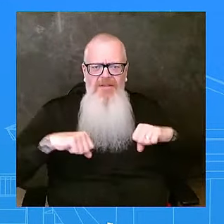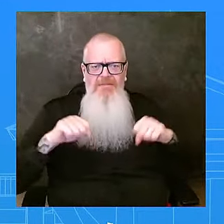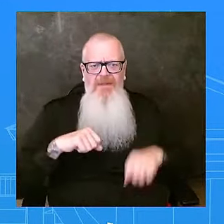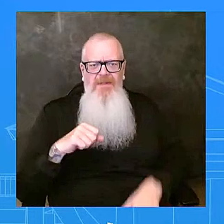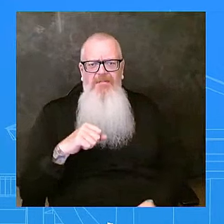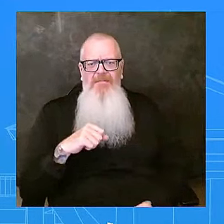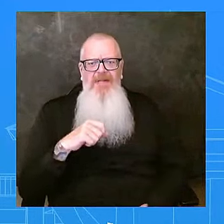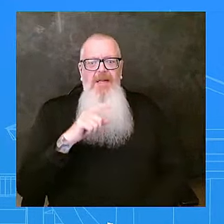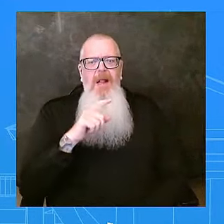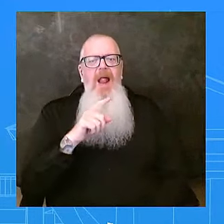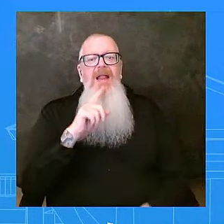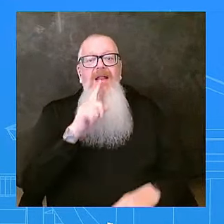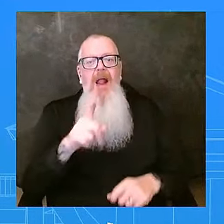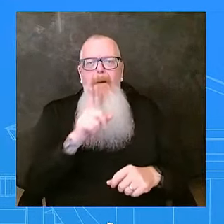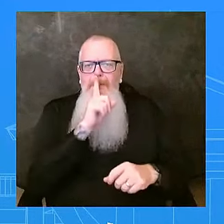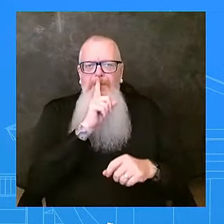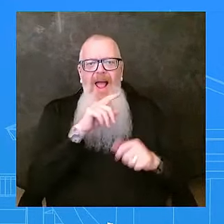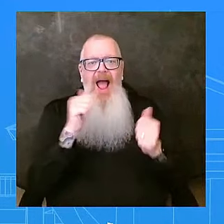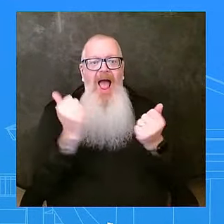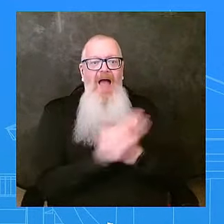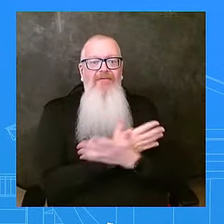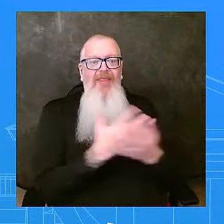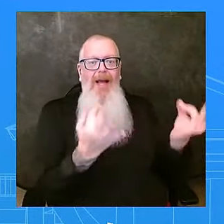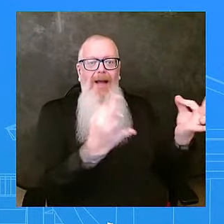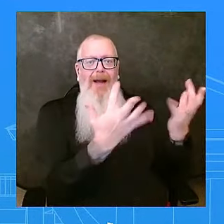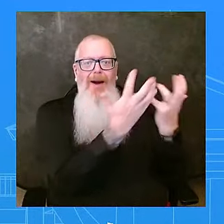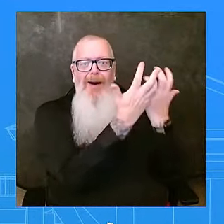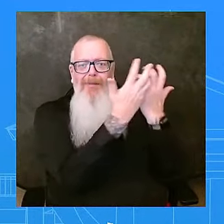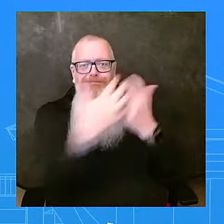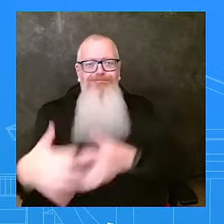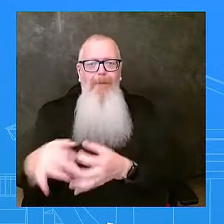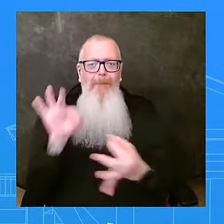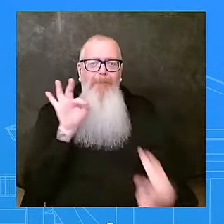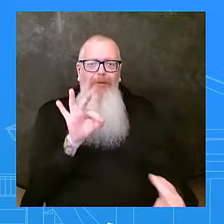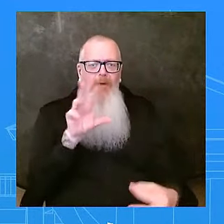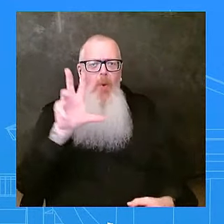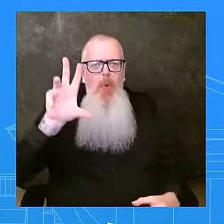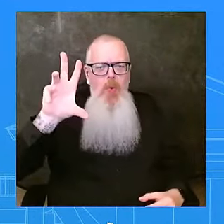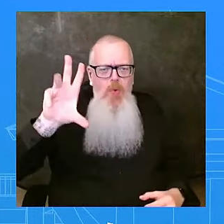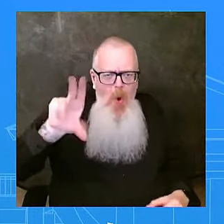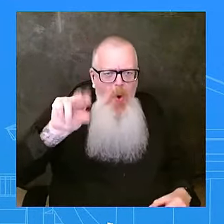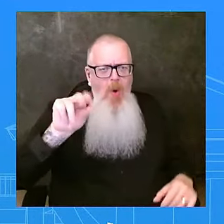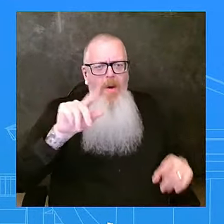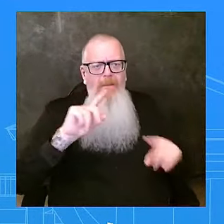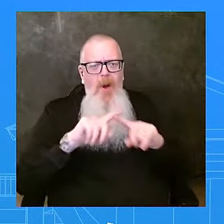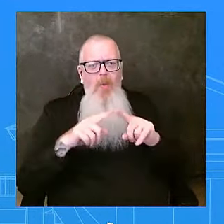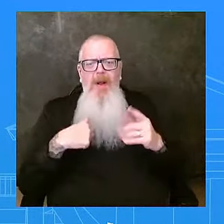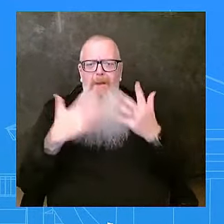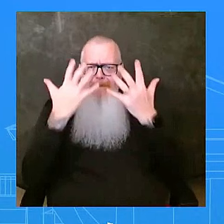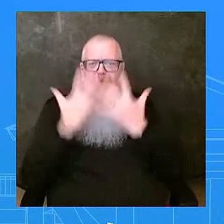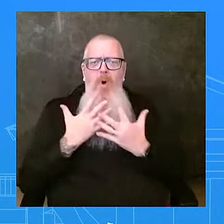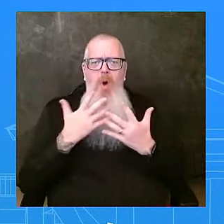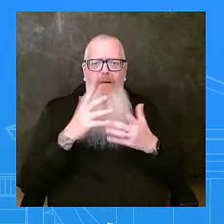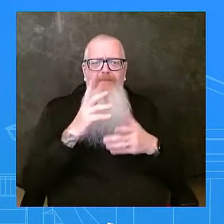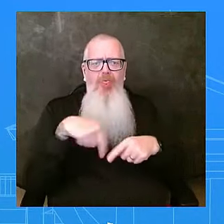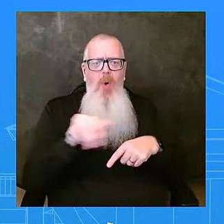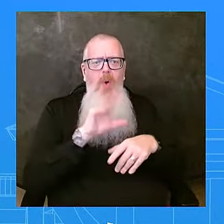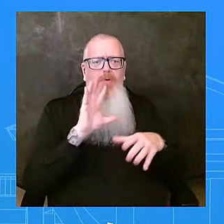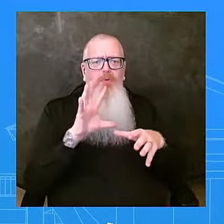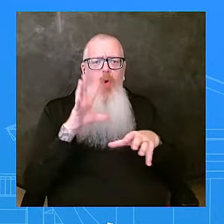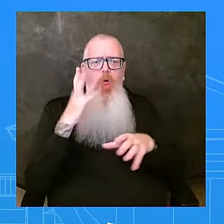ever does. And we mourn the loss of those 13 lives at Abbey Gate every single day